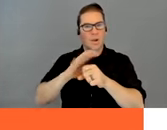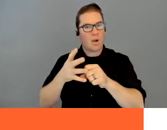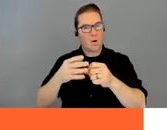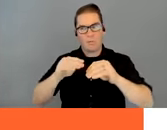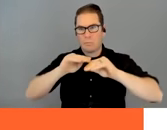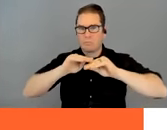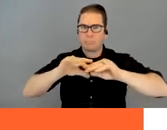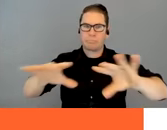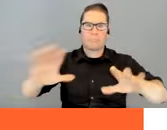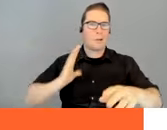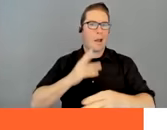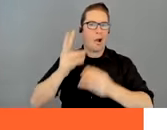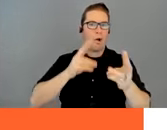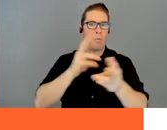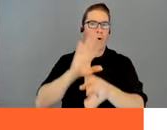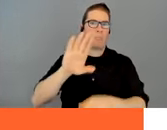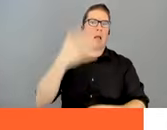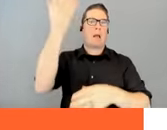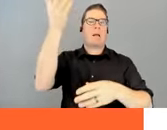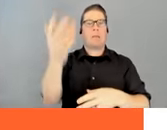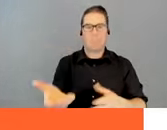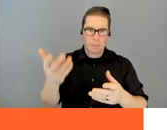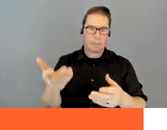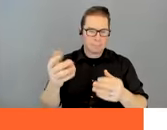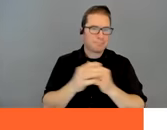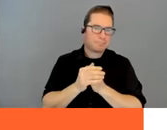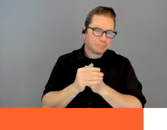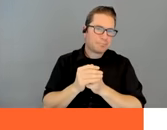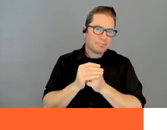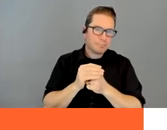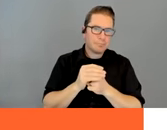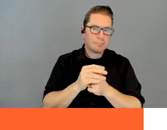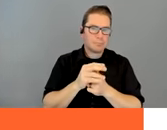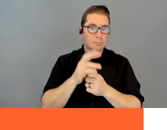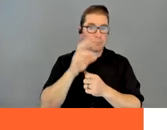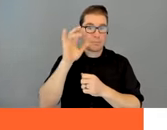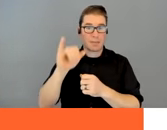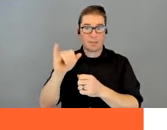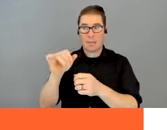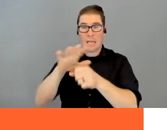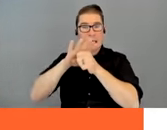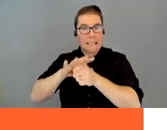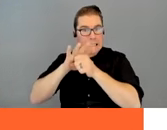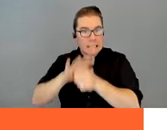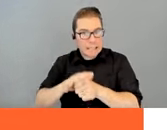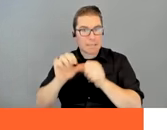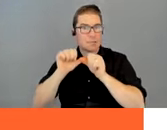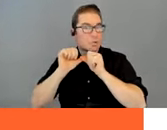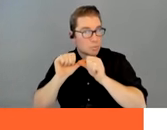down. So chronic workplace stress exacerbated by institutional decisions out of your